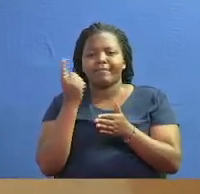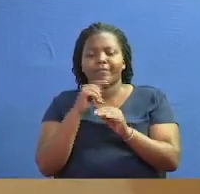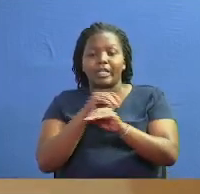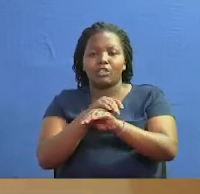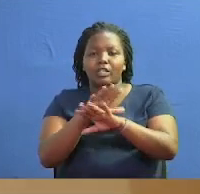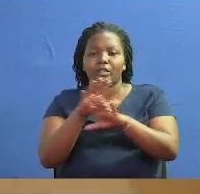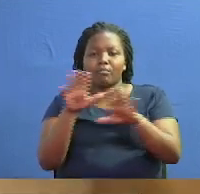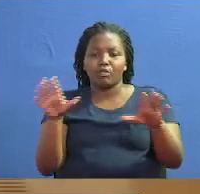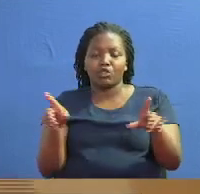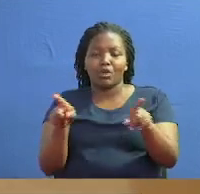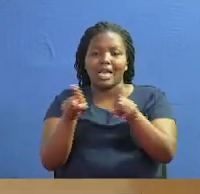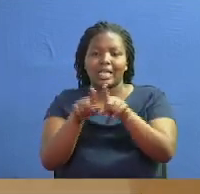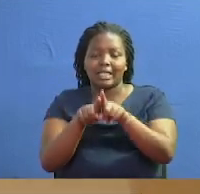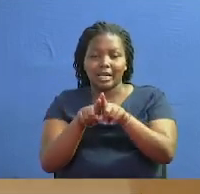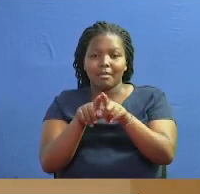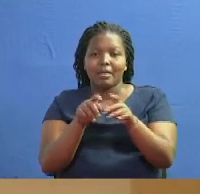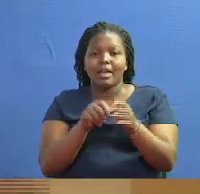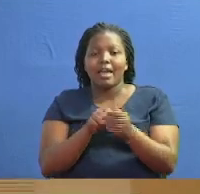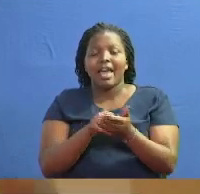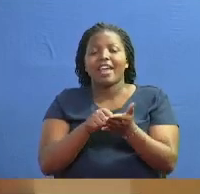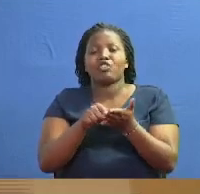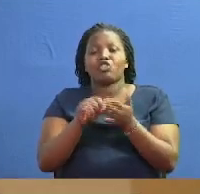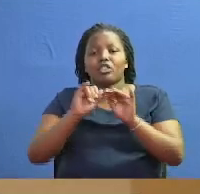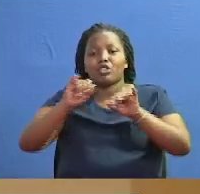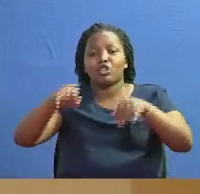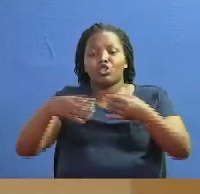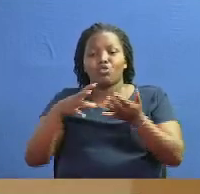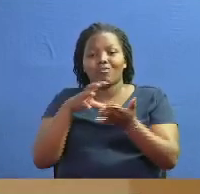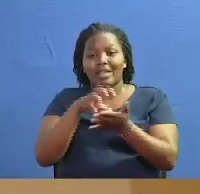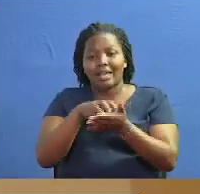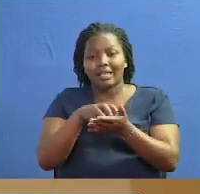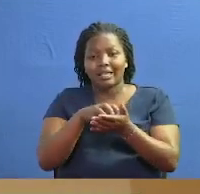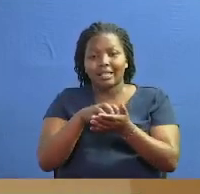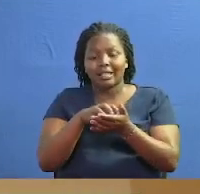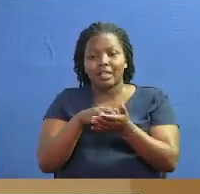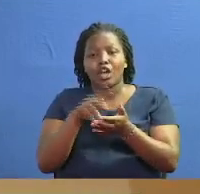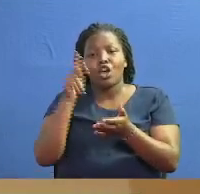transmission, and also we treat those cases that are being diagnosed early so that we can prevent